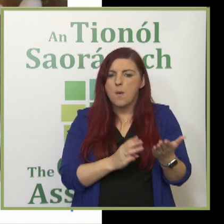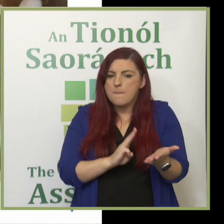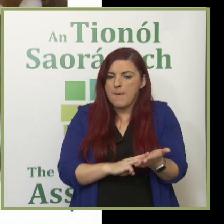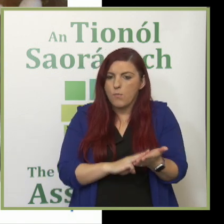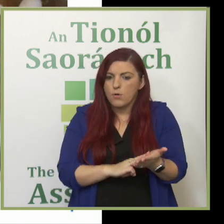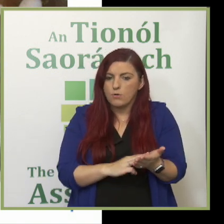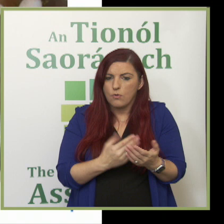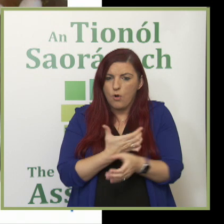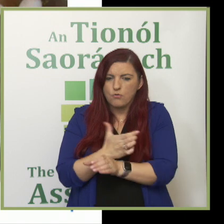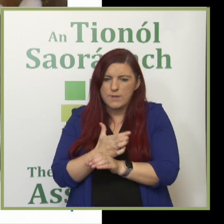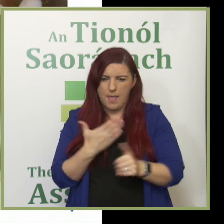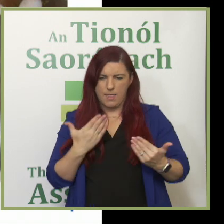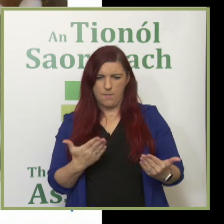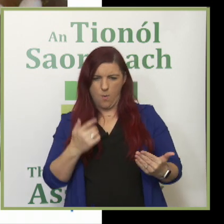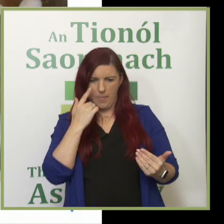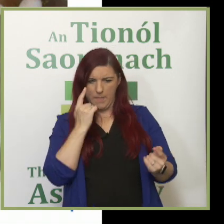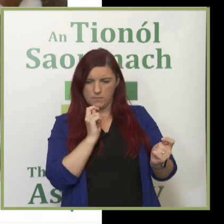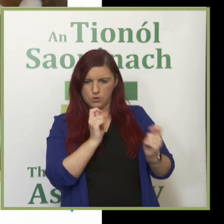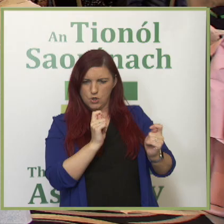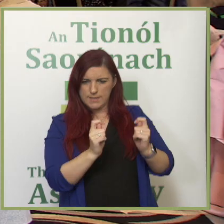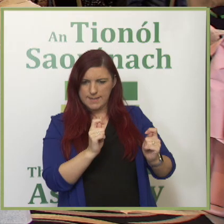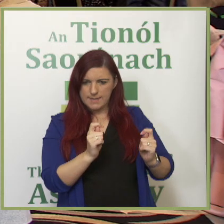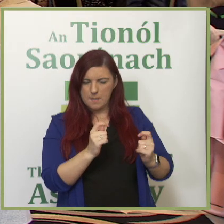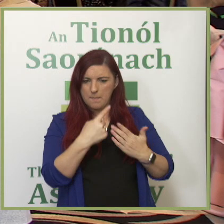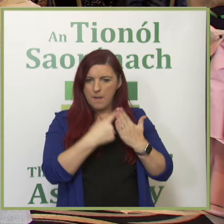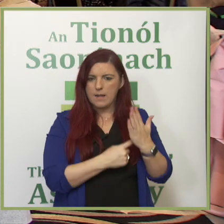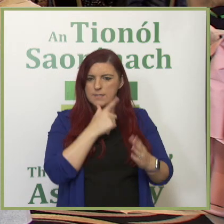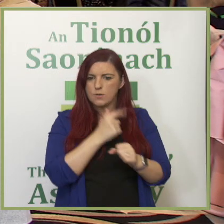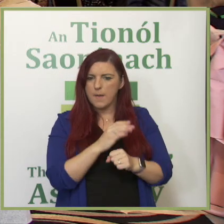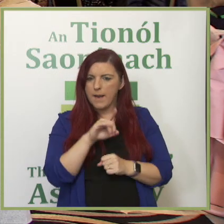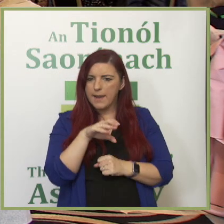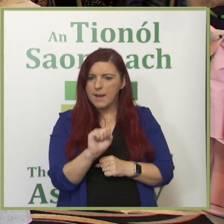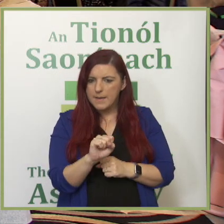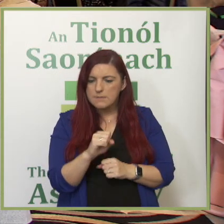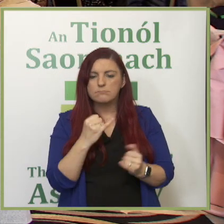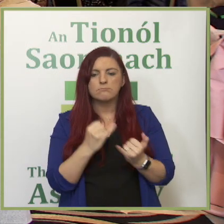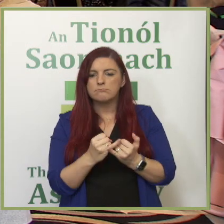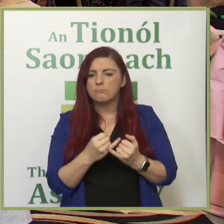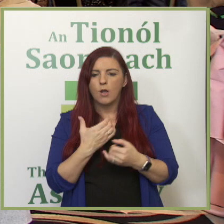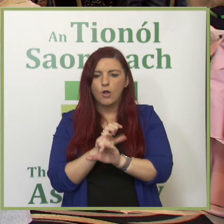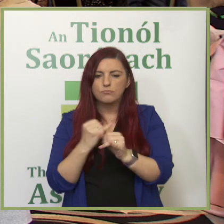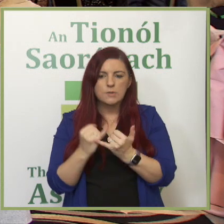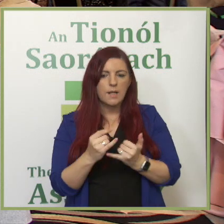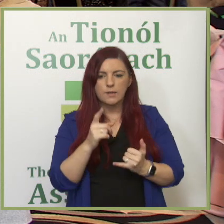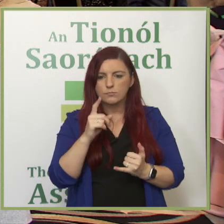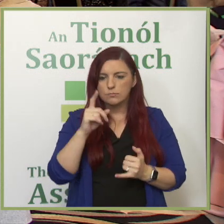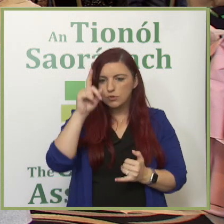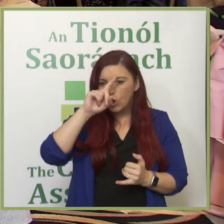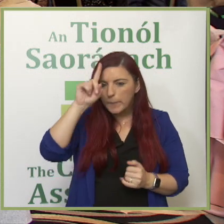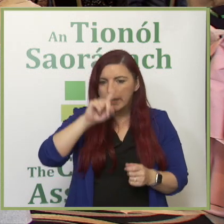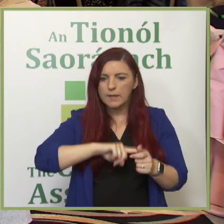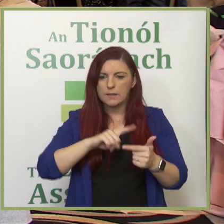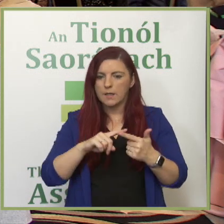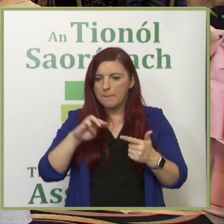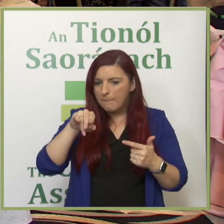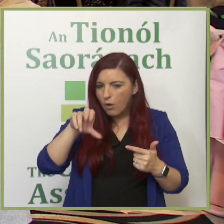are looking at adjusting their cannabis policies. This includes countries like Germany, Malta, the Netherlands,